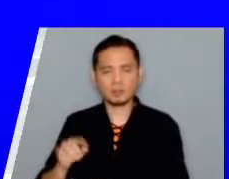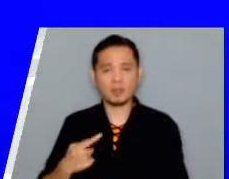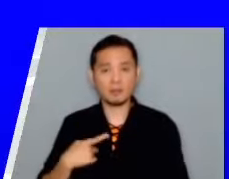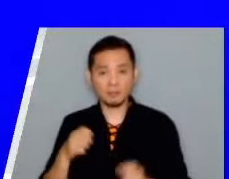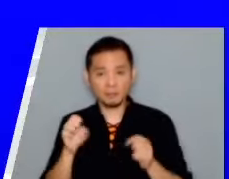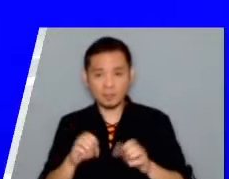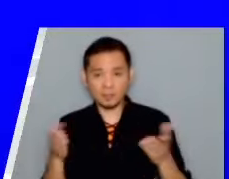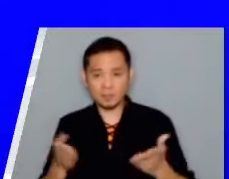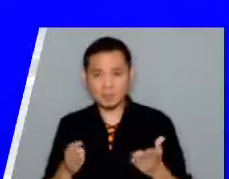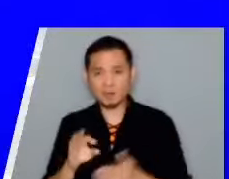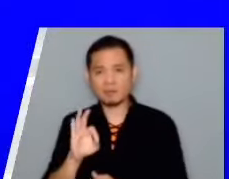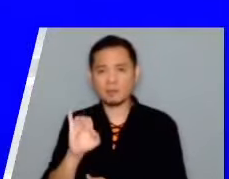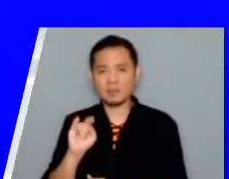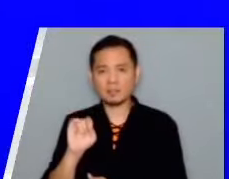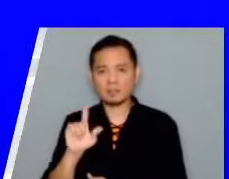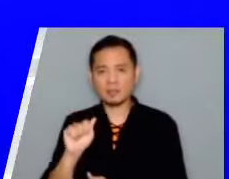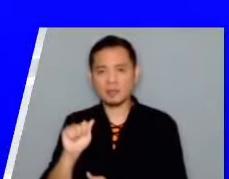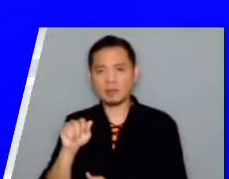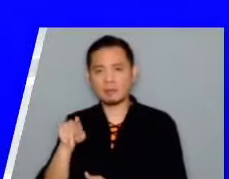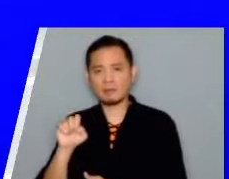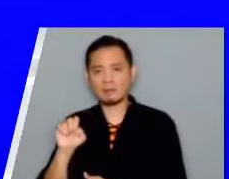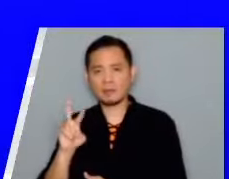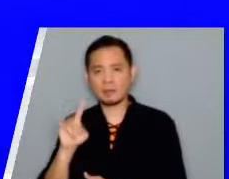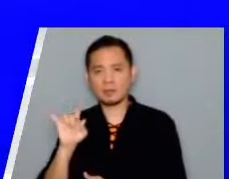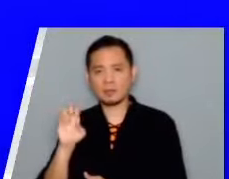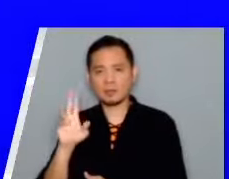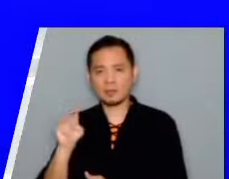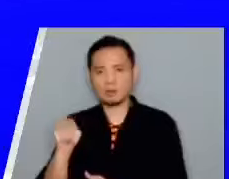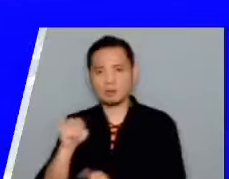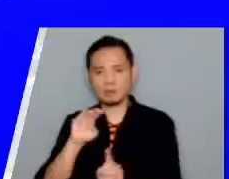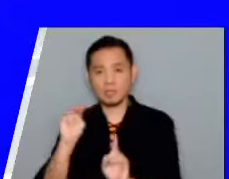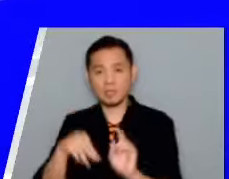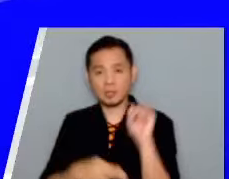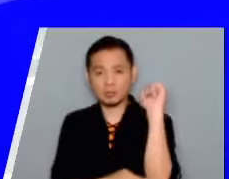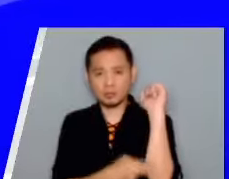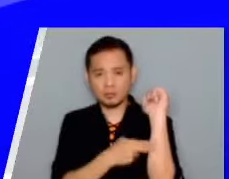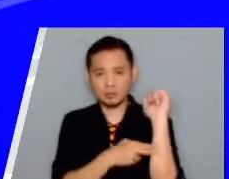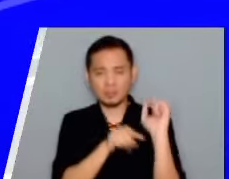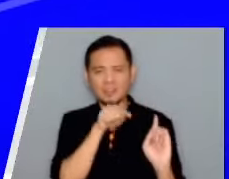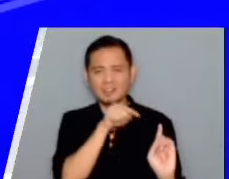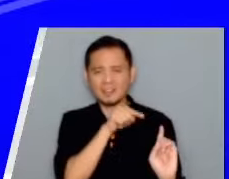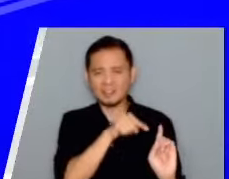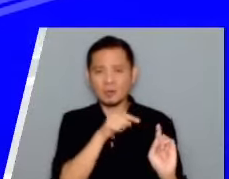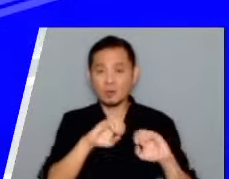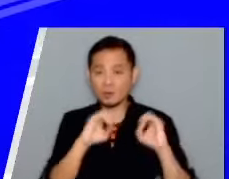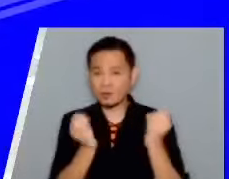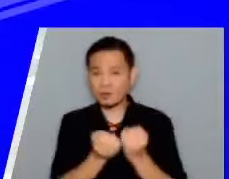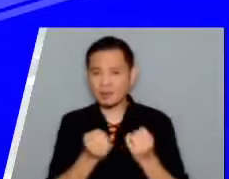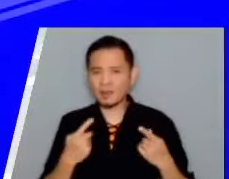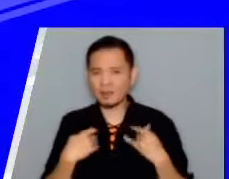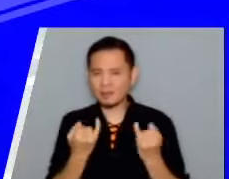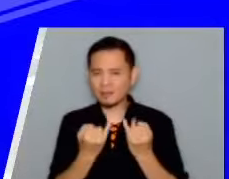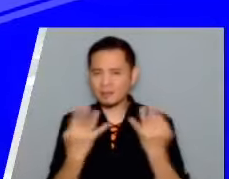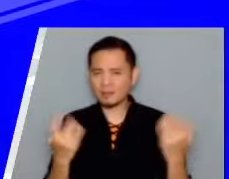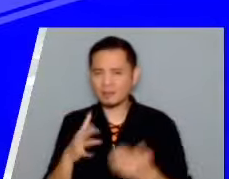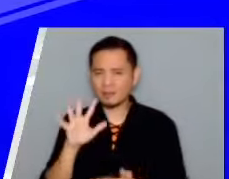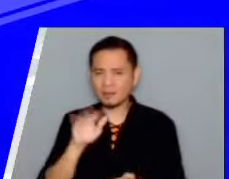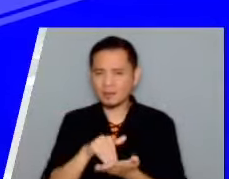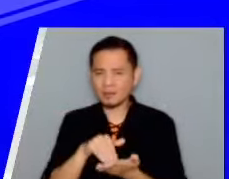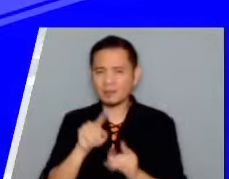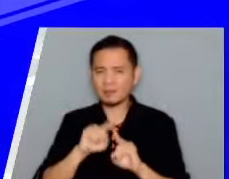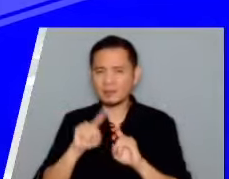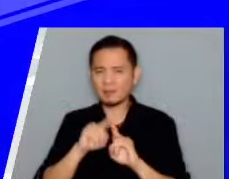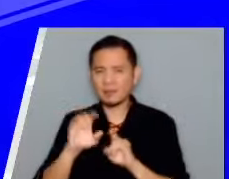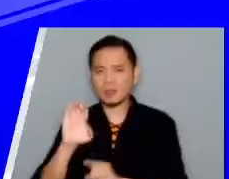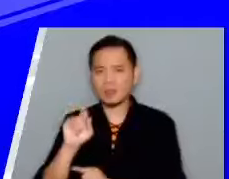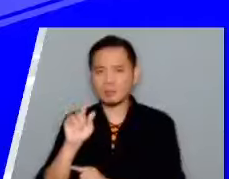Pavilion ng Manila Hotel. Ang FICTAP, ang organisasyon ng mahigit 500 cable operator at technical at managerial